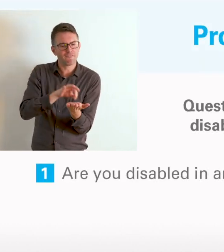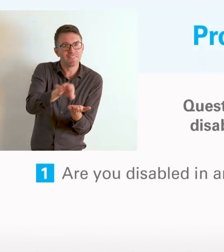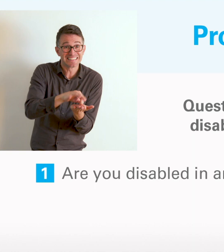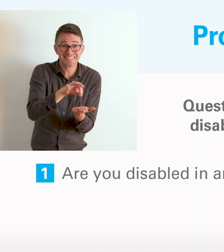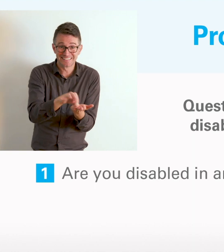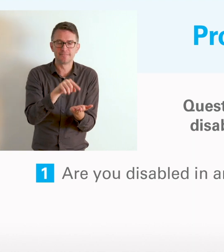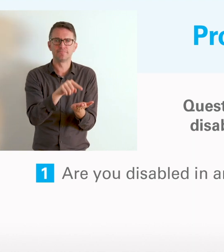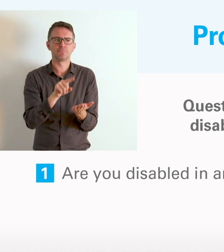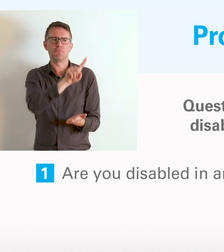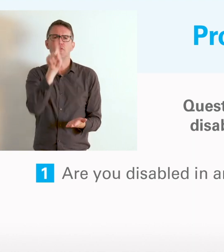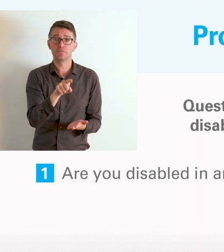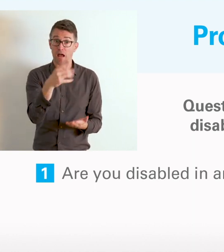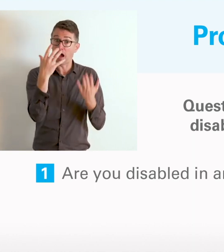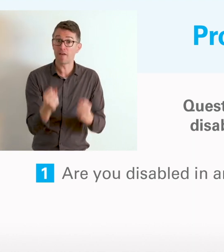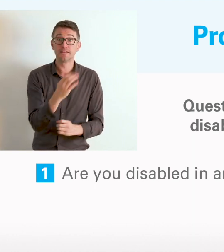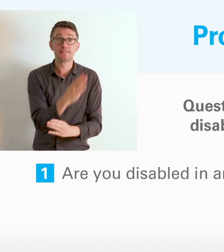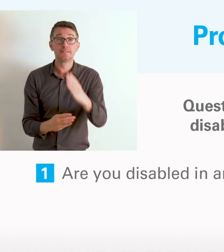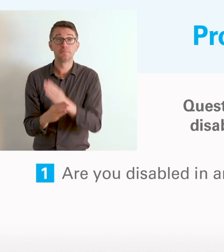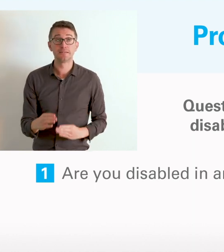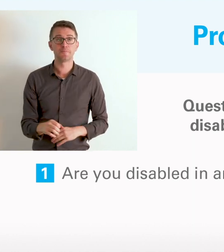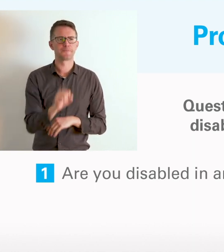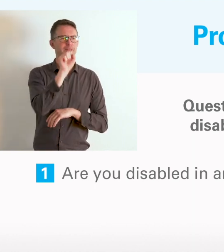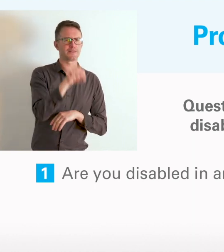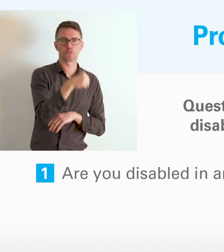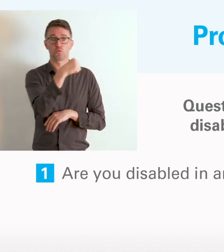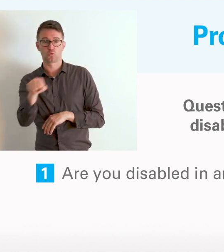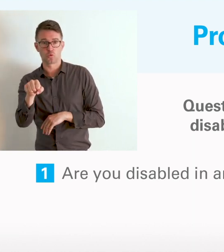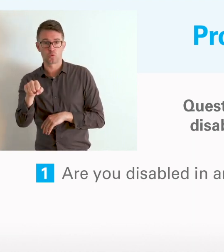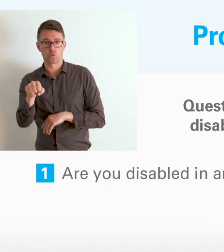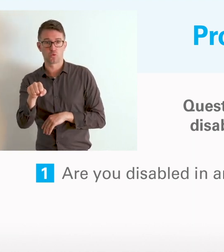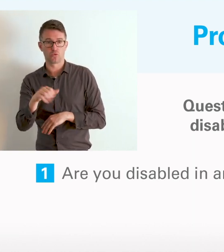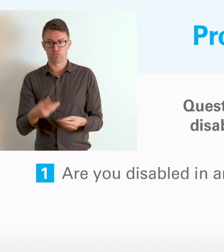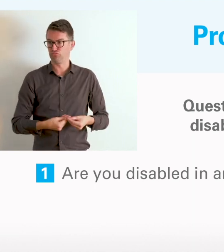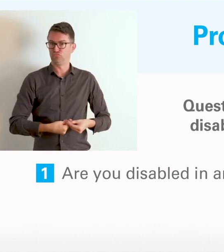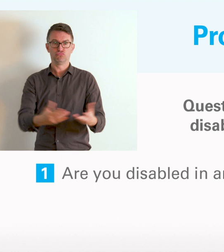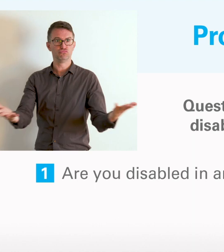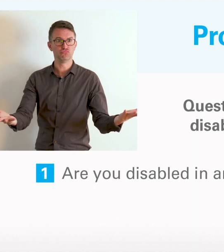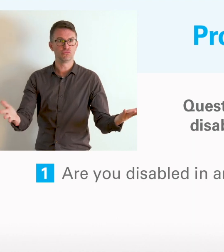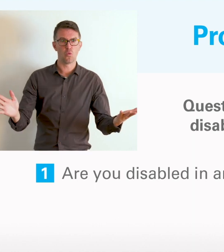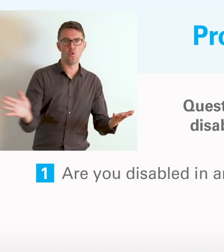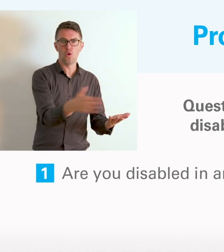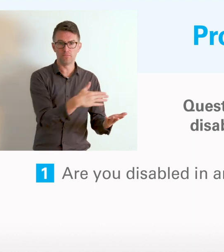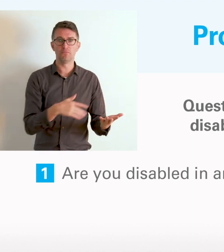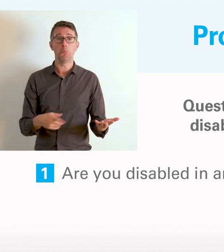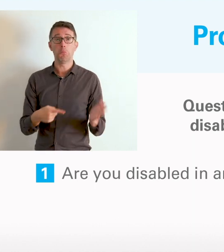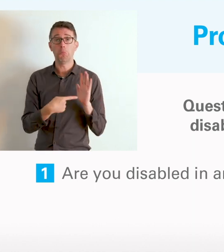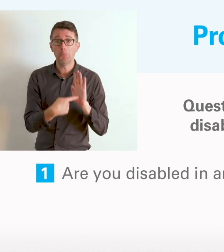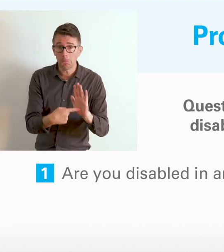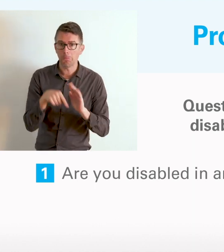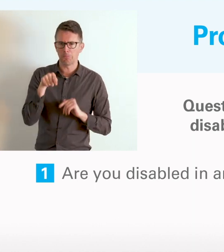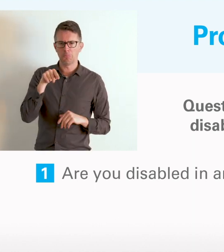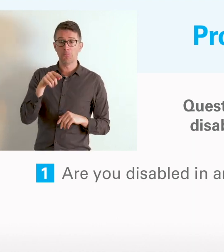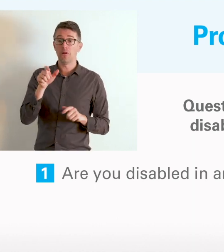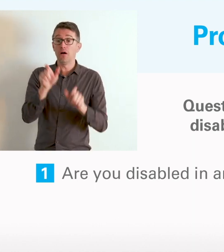have a disability? In their census. So it was asked of everybody. And the prevalence of disability in Zambia at that time, in